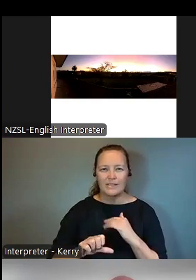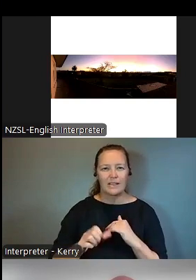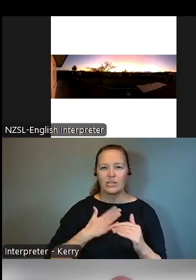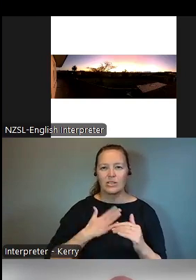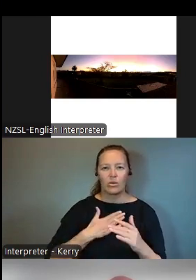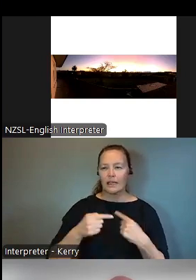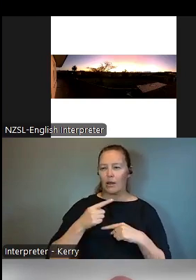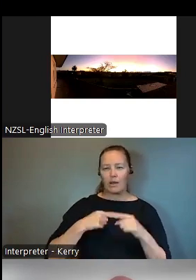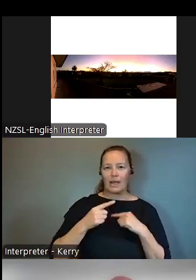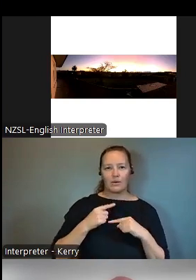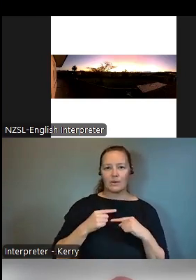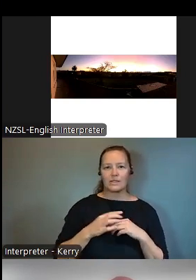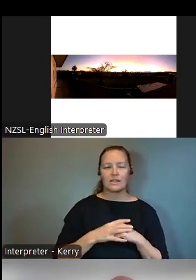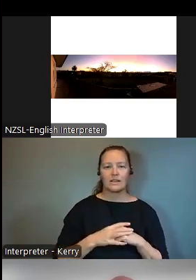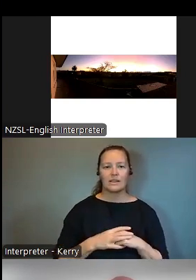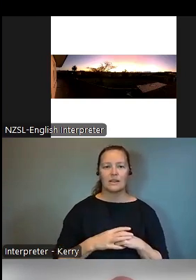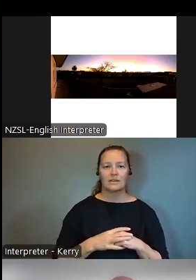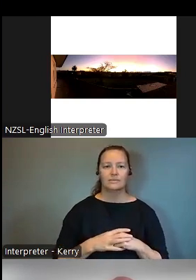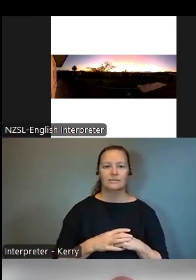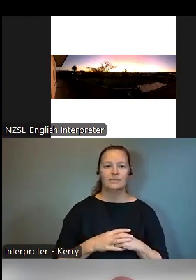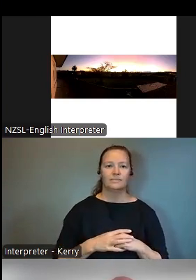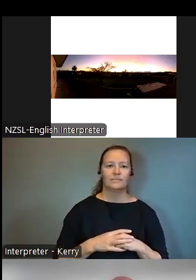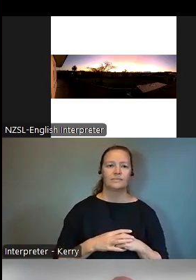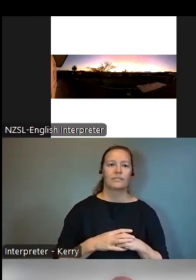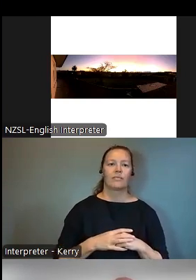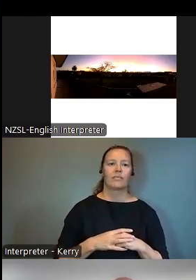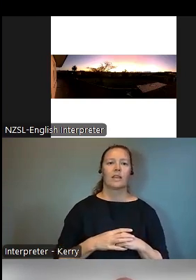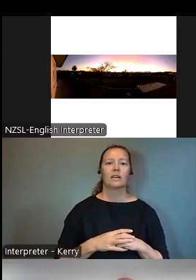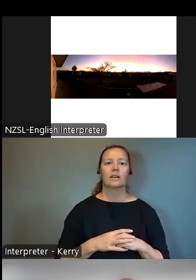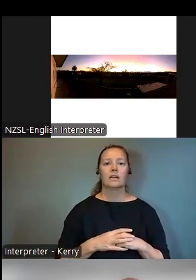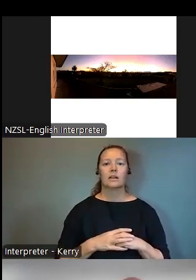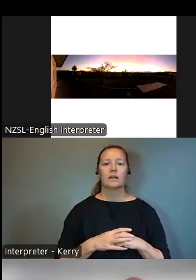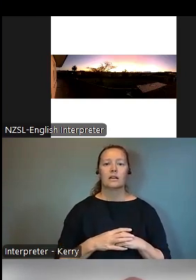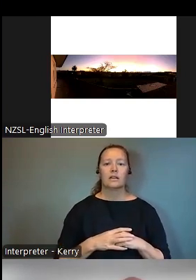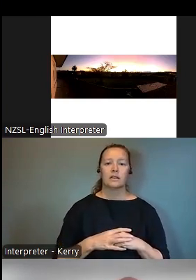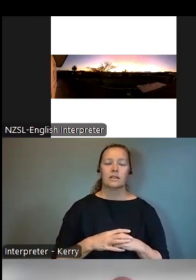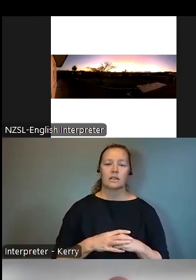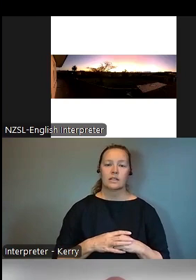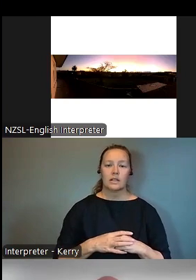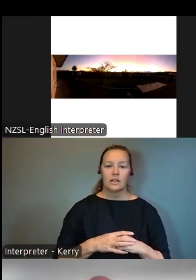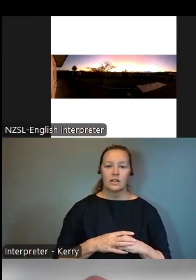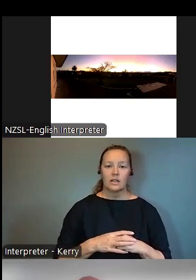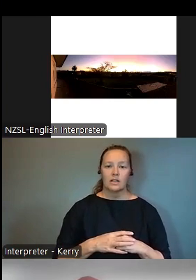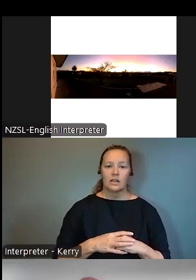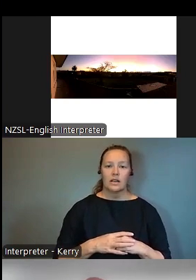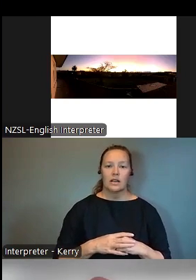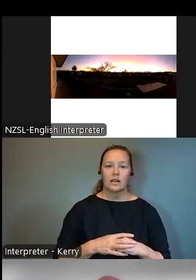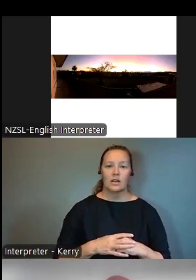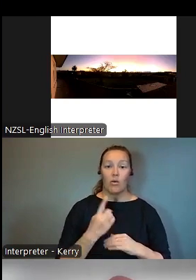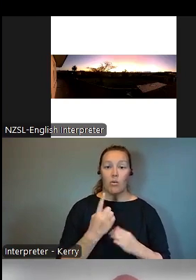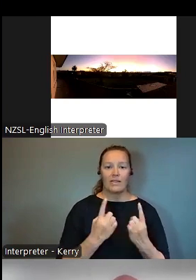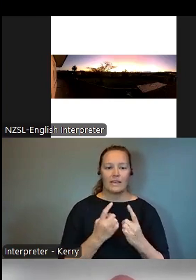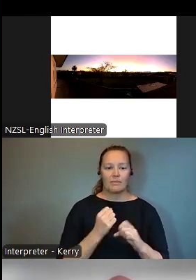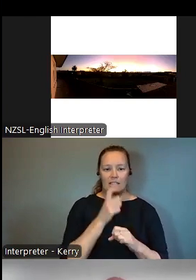backwards. And something that'll paralyze people, both you and me included, is the fear that by trying